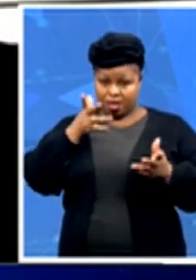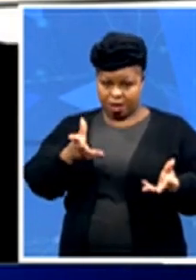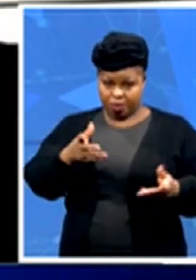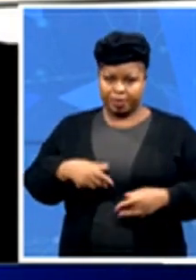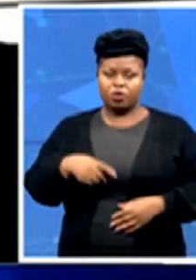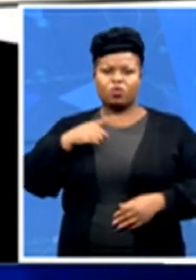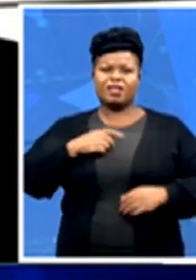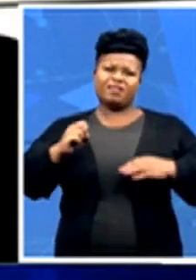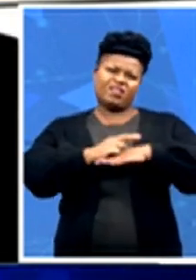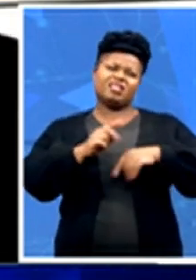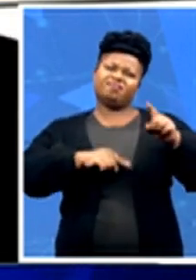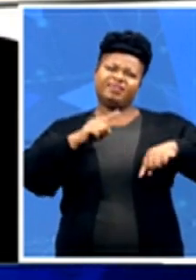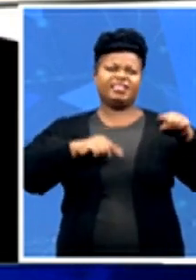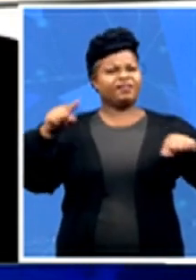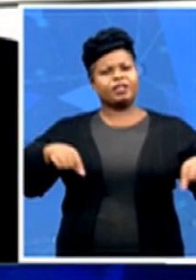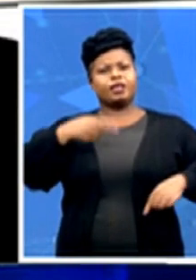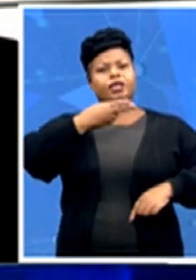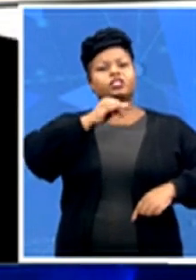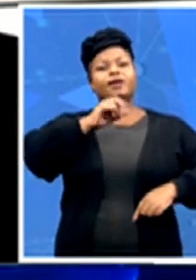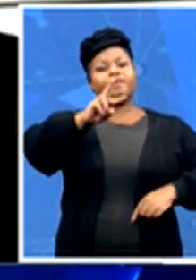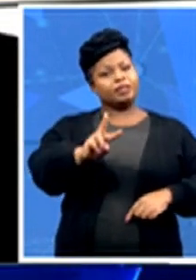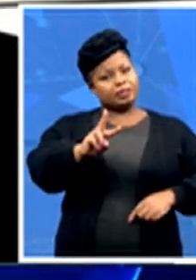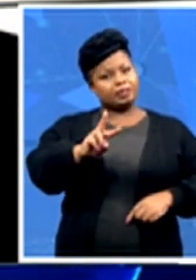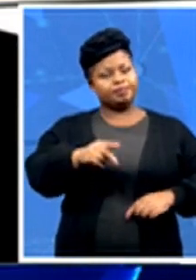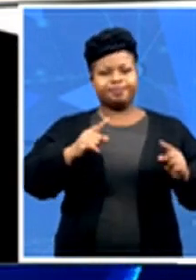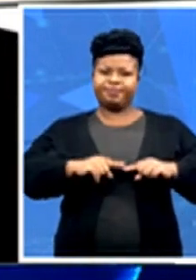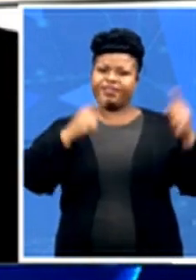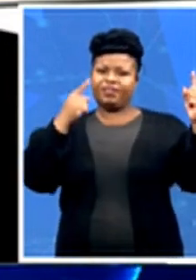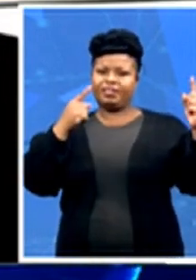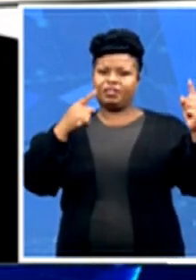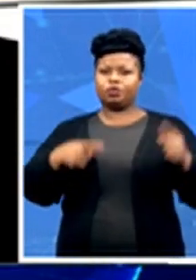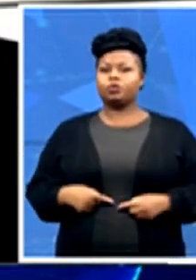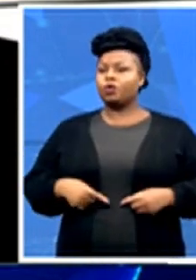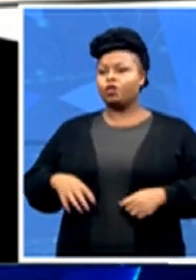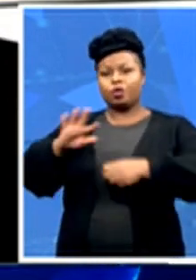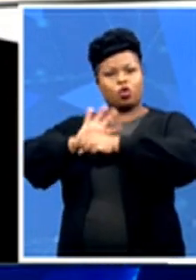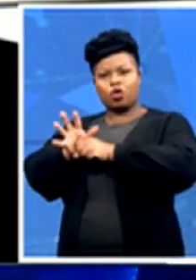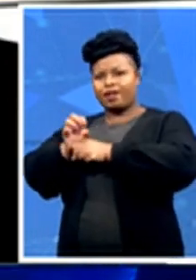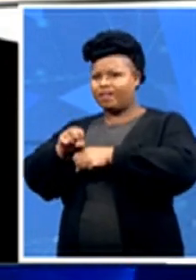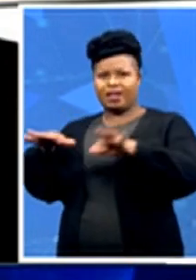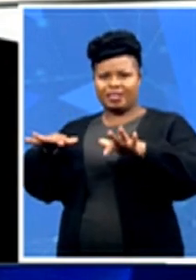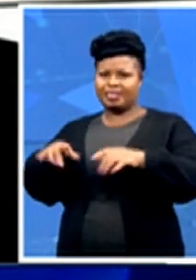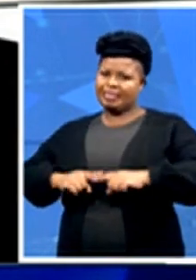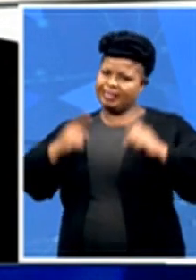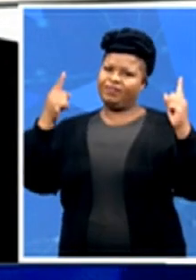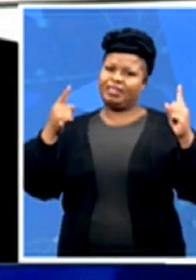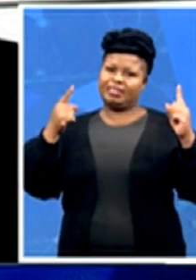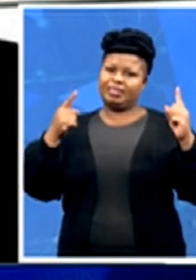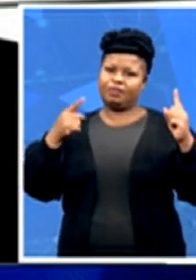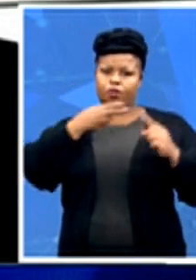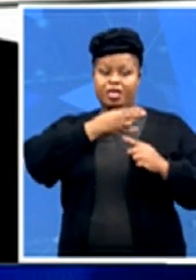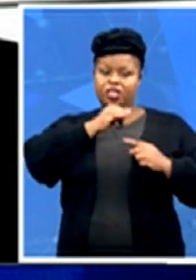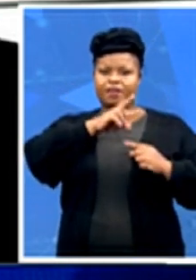HIV is a very different virus from COVID, from SARS-CoV-2. Now, if you take SARS-CoV-2